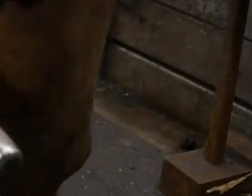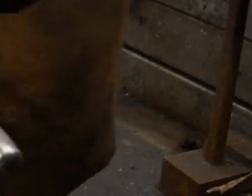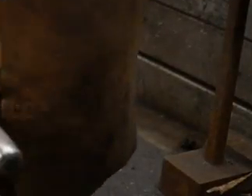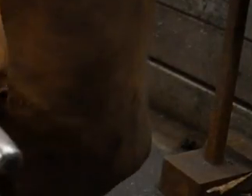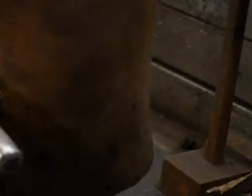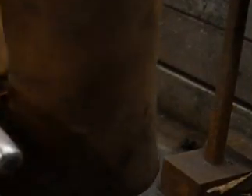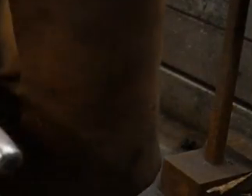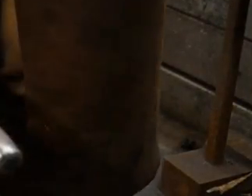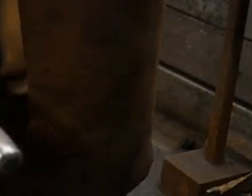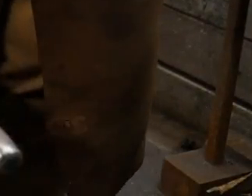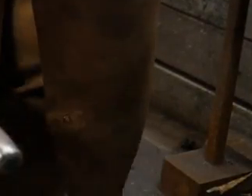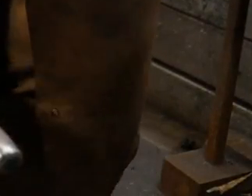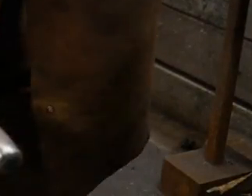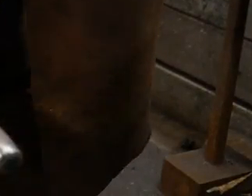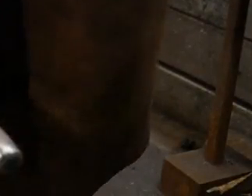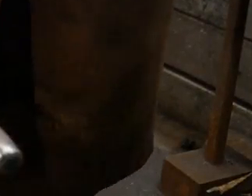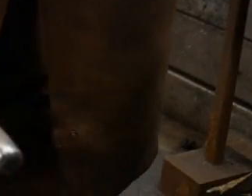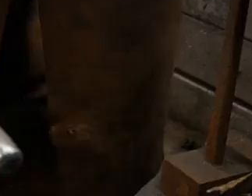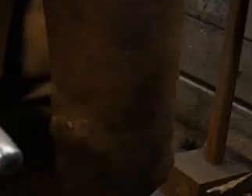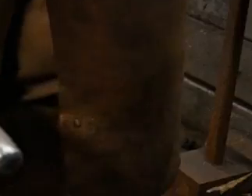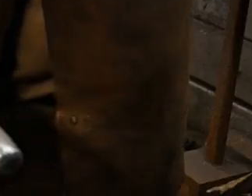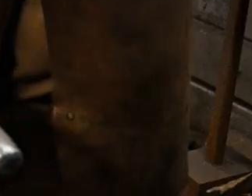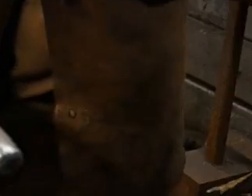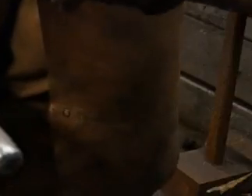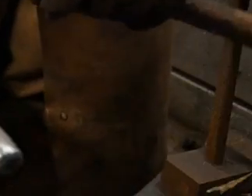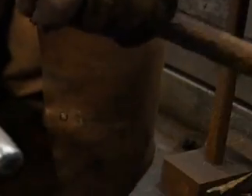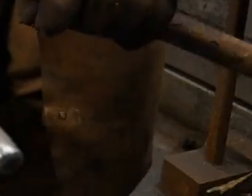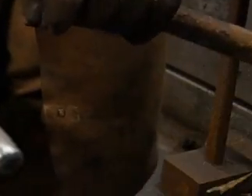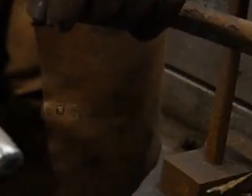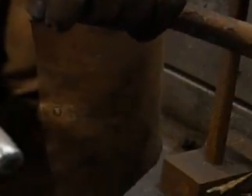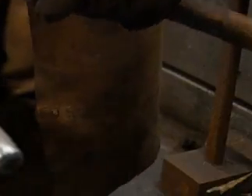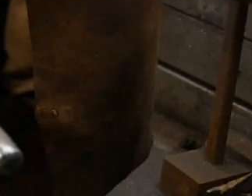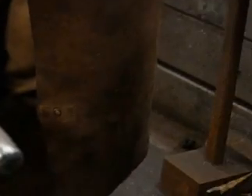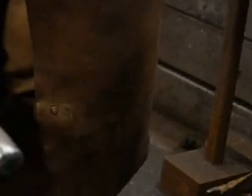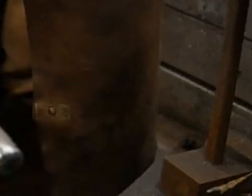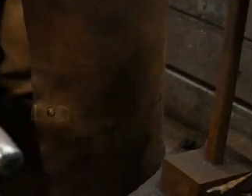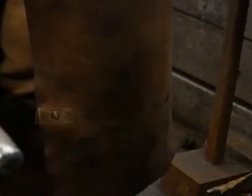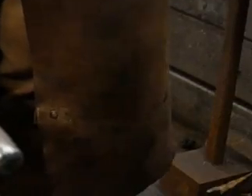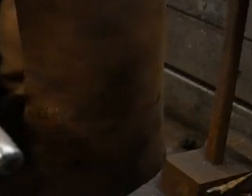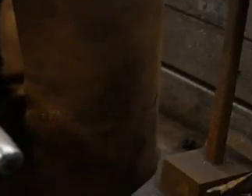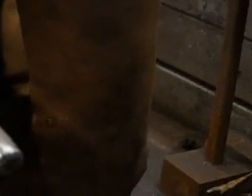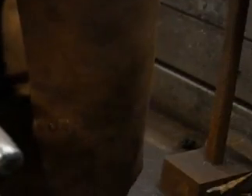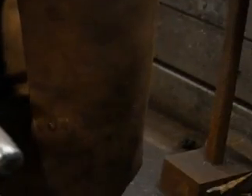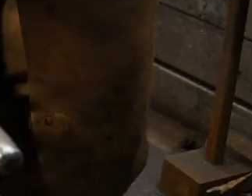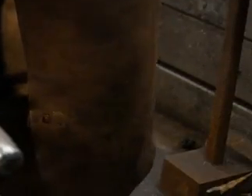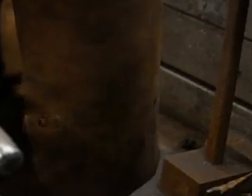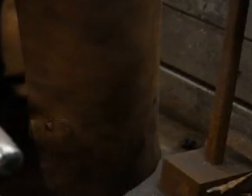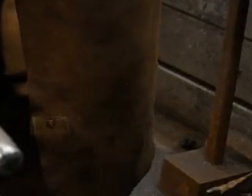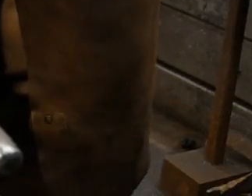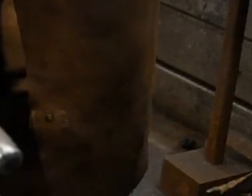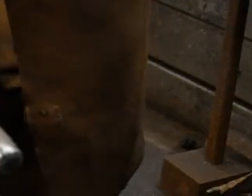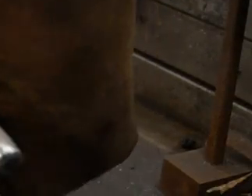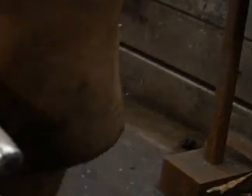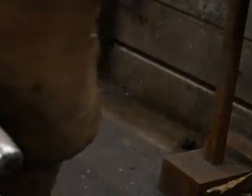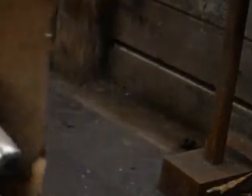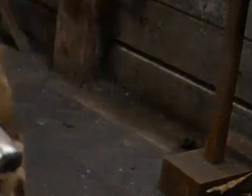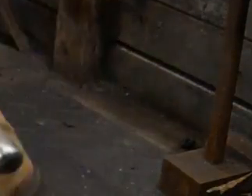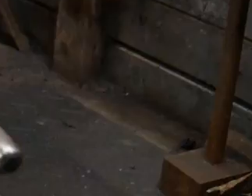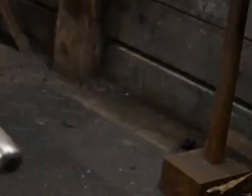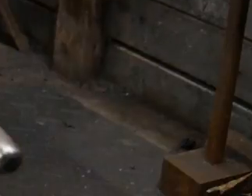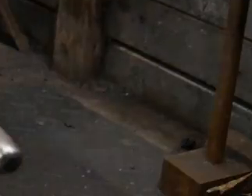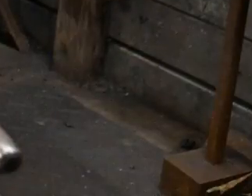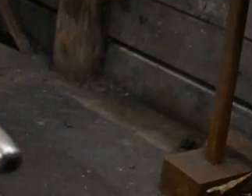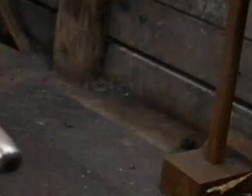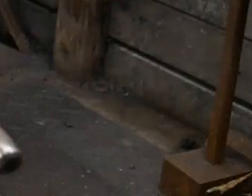here is going to be of an even higher quality than the other thicker wrought iron. Let me